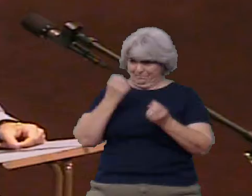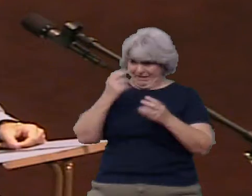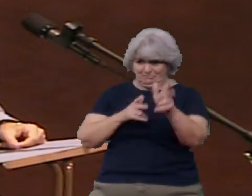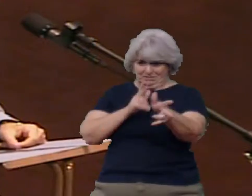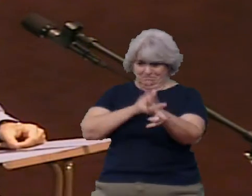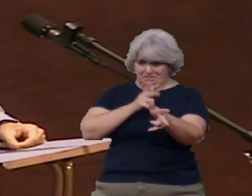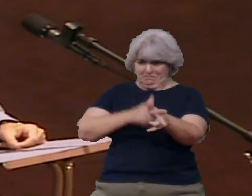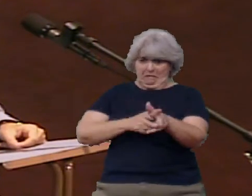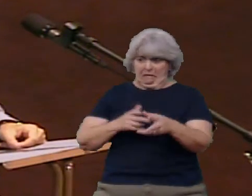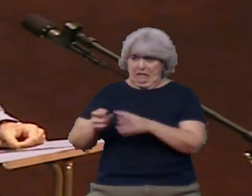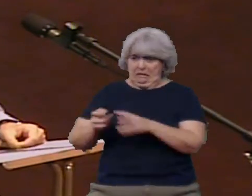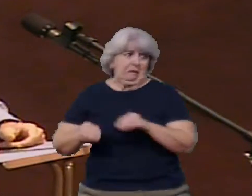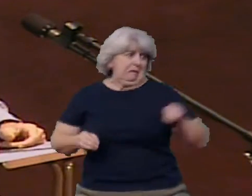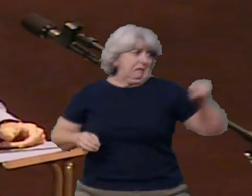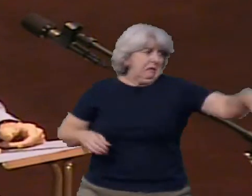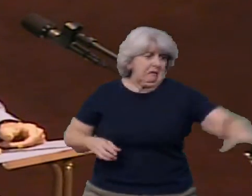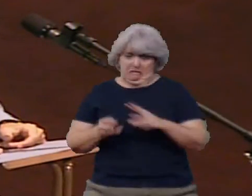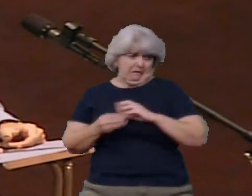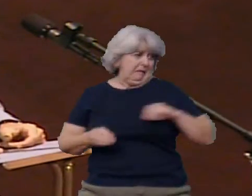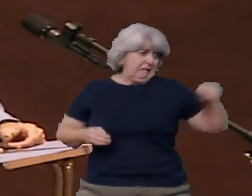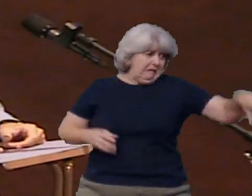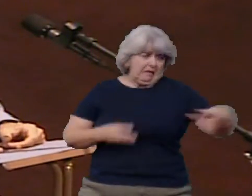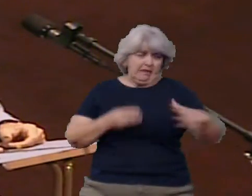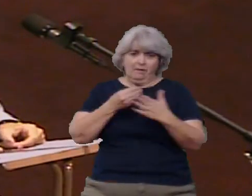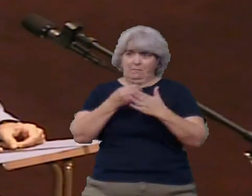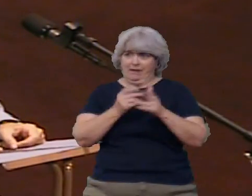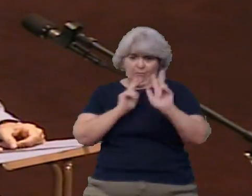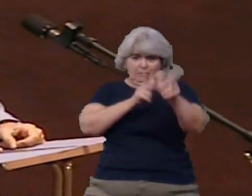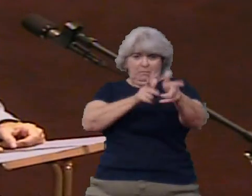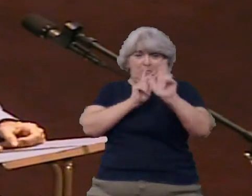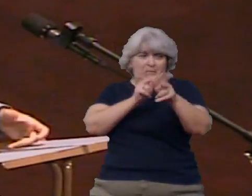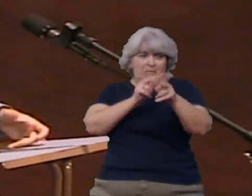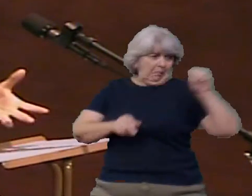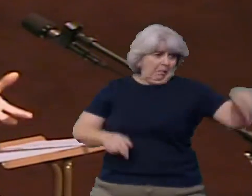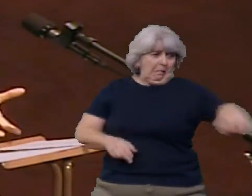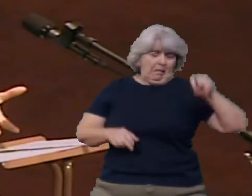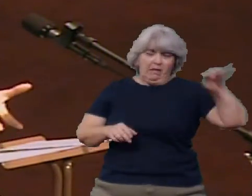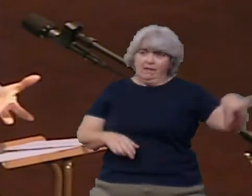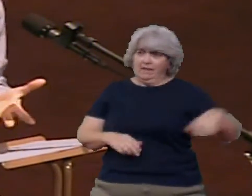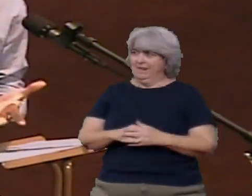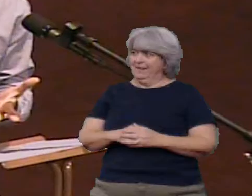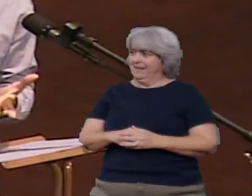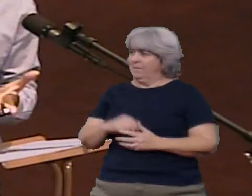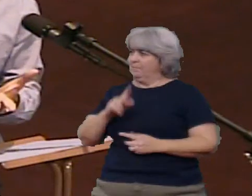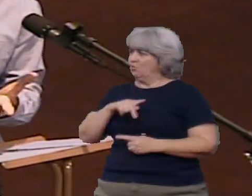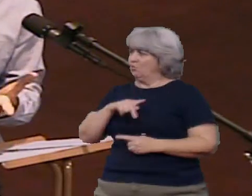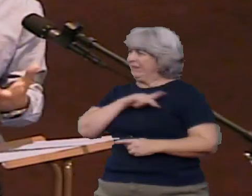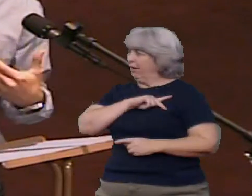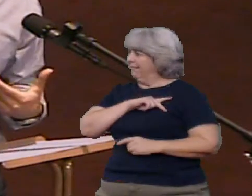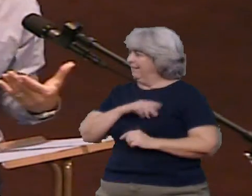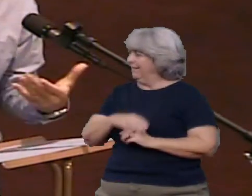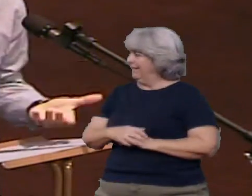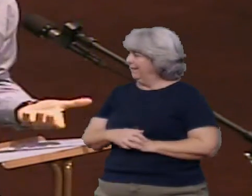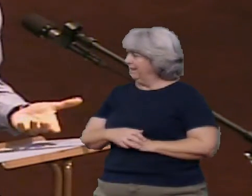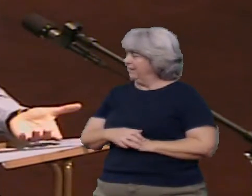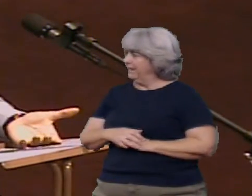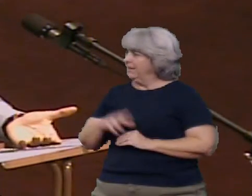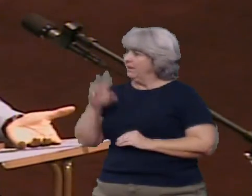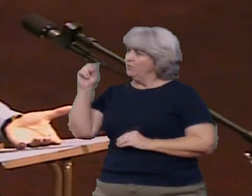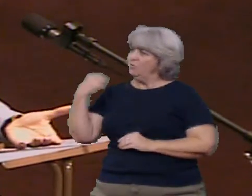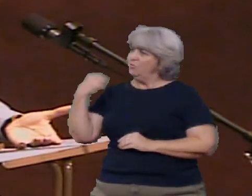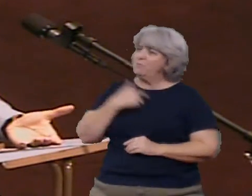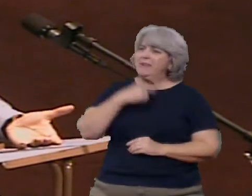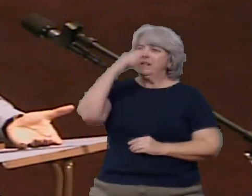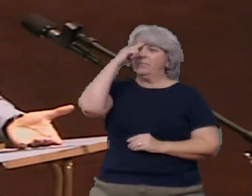lane. Is the gospel personal to us? Do we take it personal that we not only make sure we get ourselves